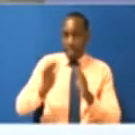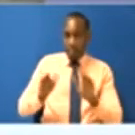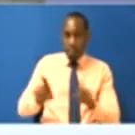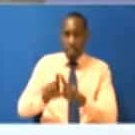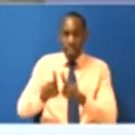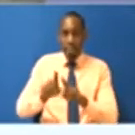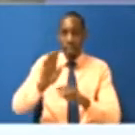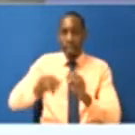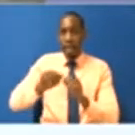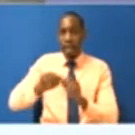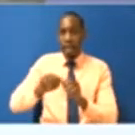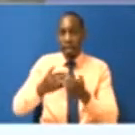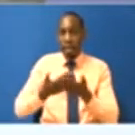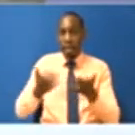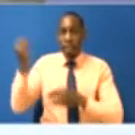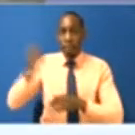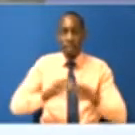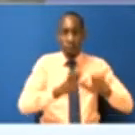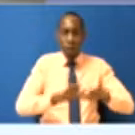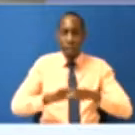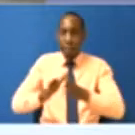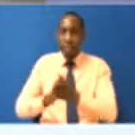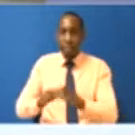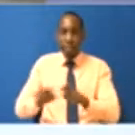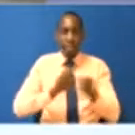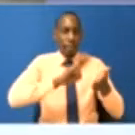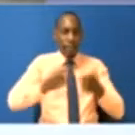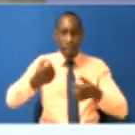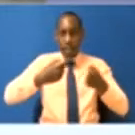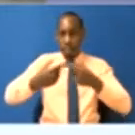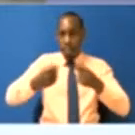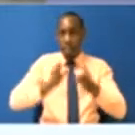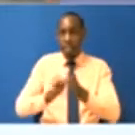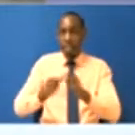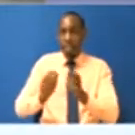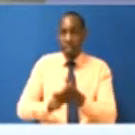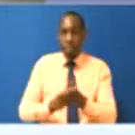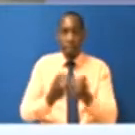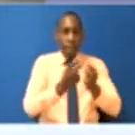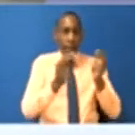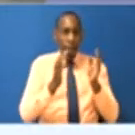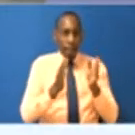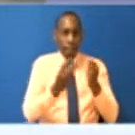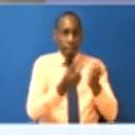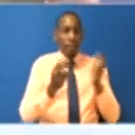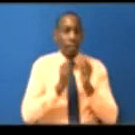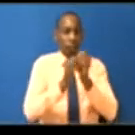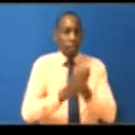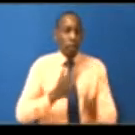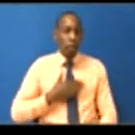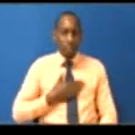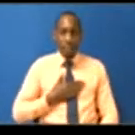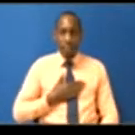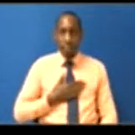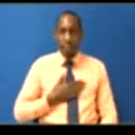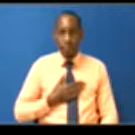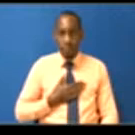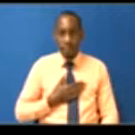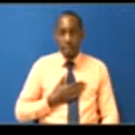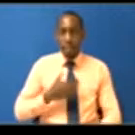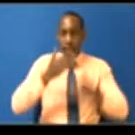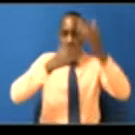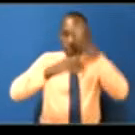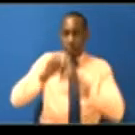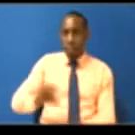than any political rally i'll also be reading some of your sms messages and we are getting there but my panel are here with me and i i don't know where to begin